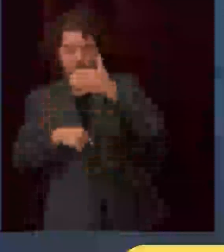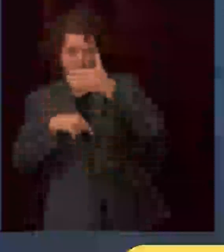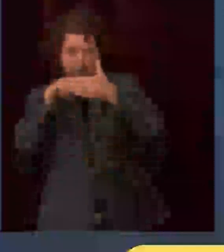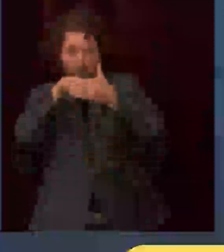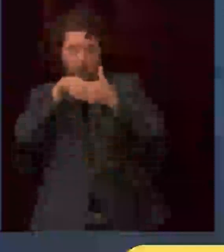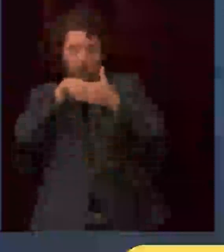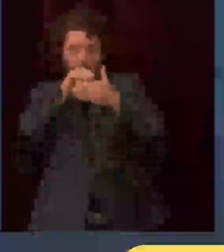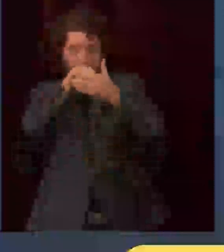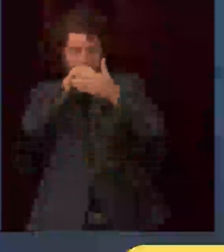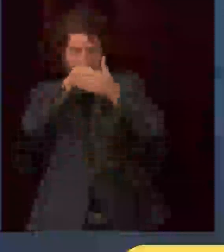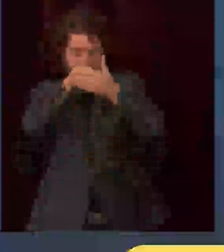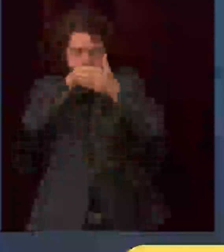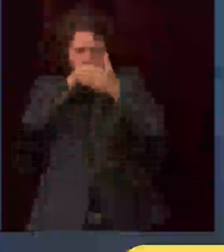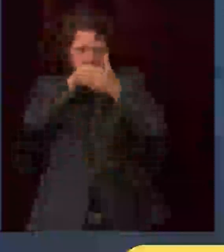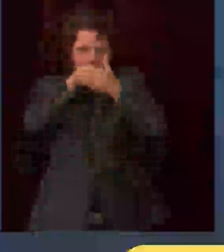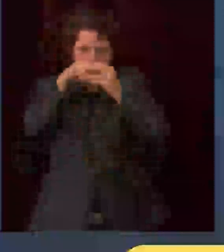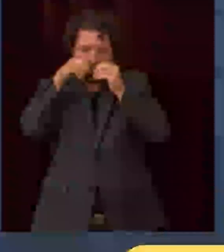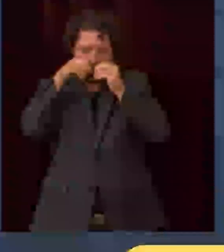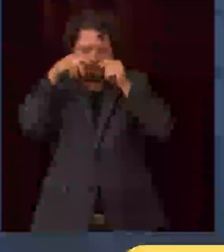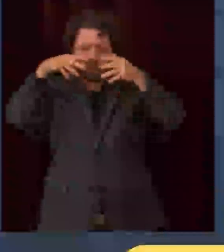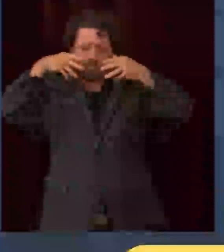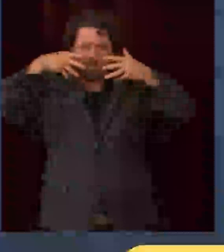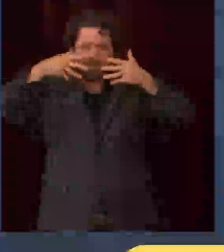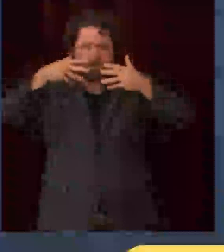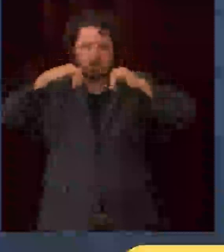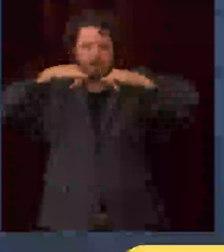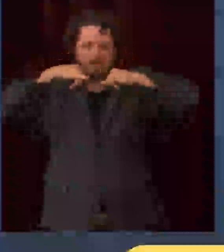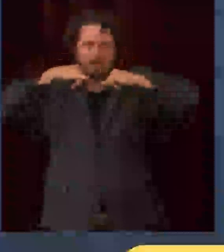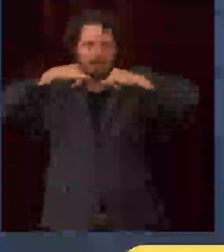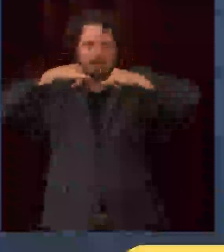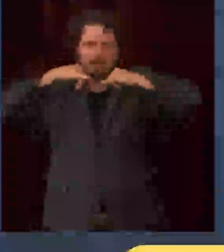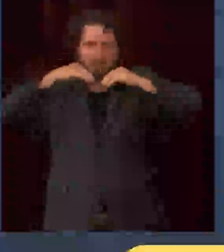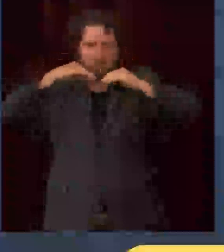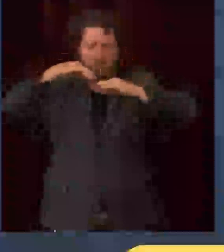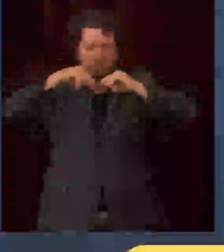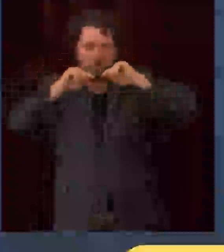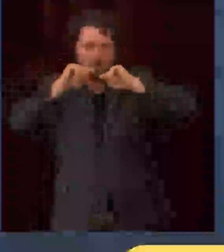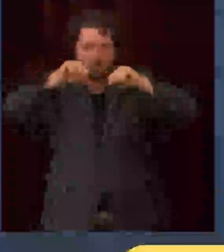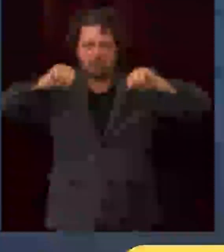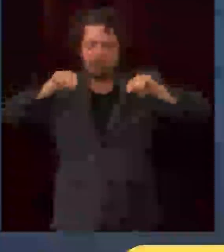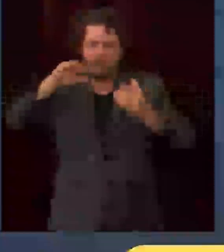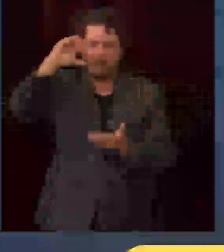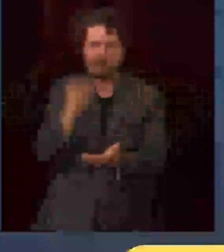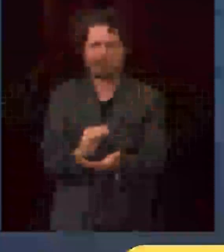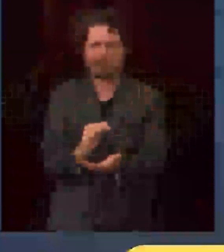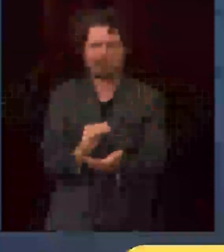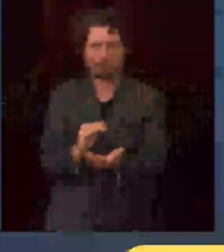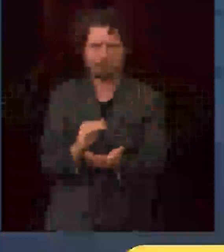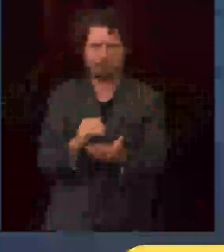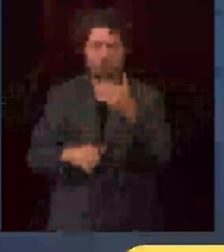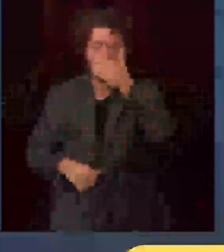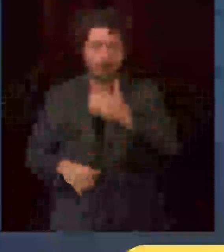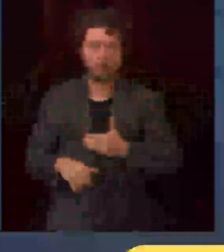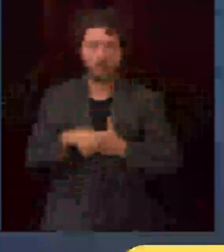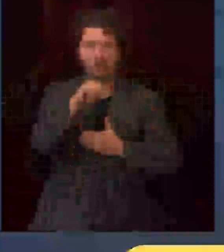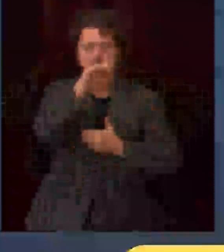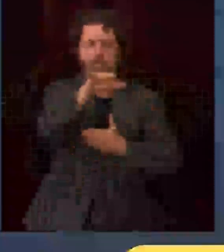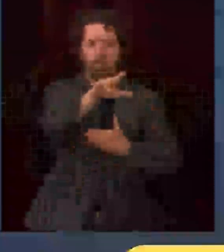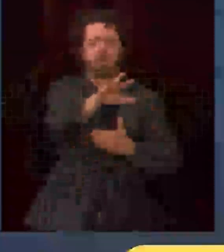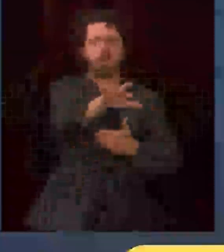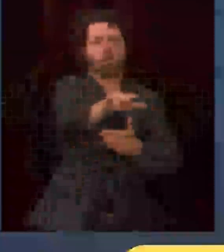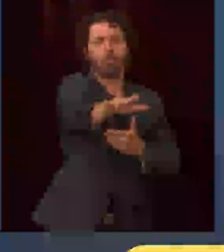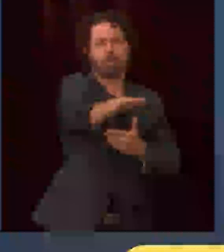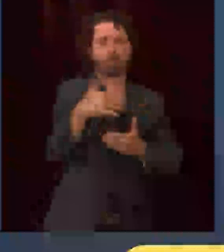of them, but most of the big droplets potentially leaving my face and my nose, and the mask captures that. As Governor